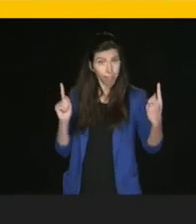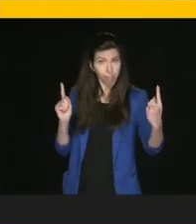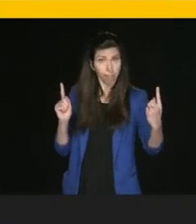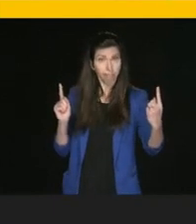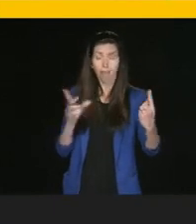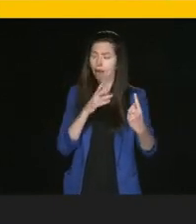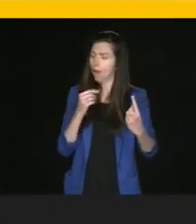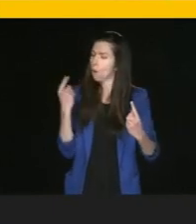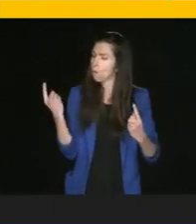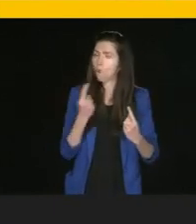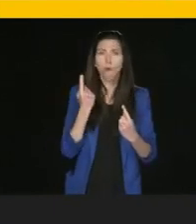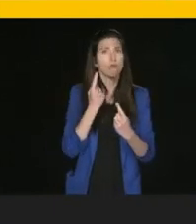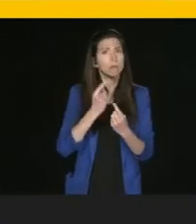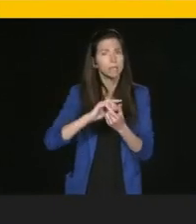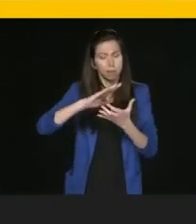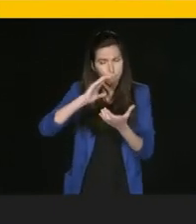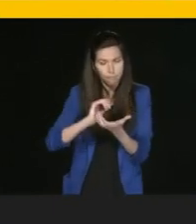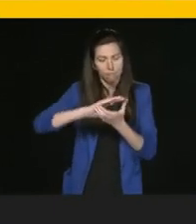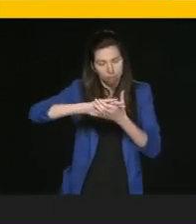their coughs.